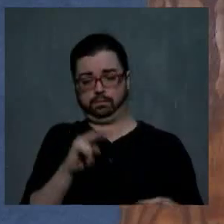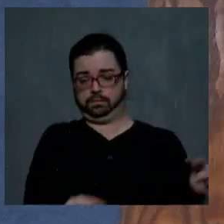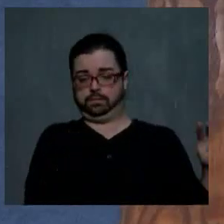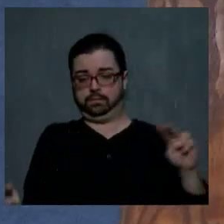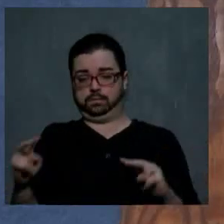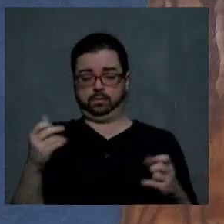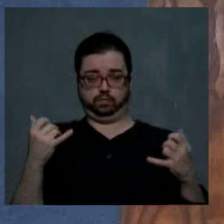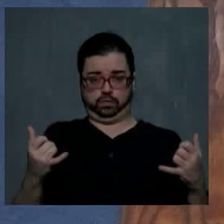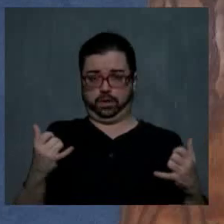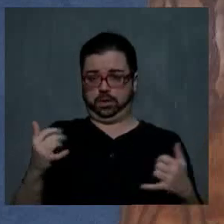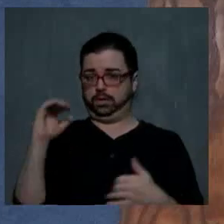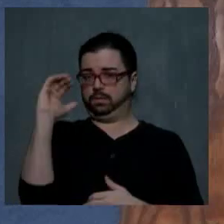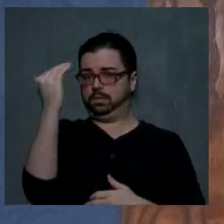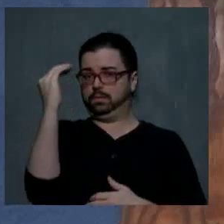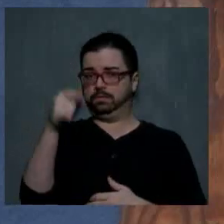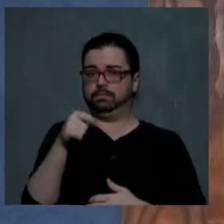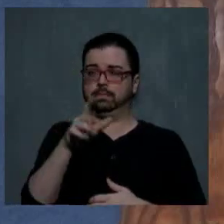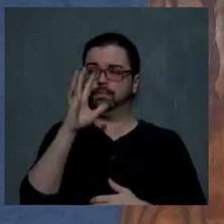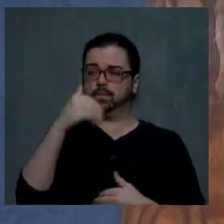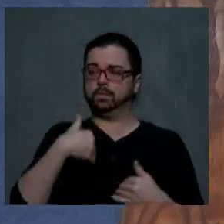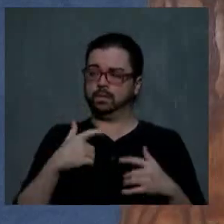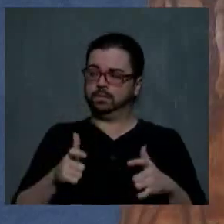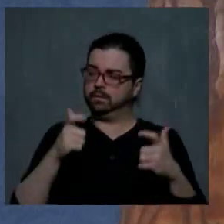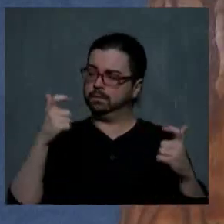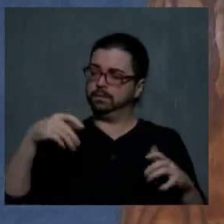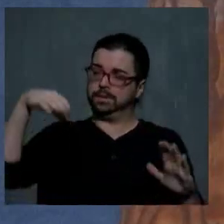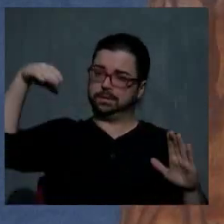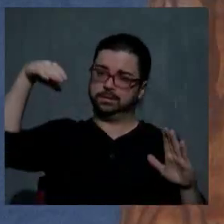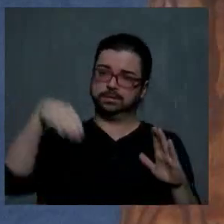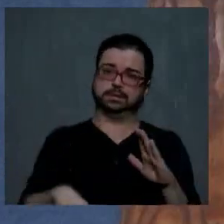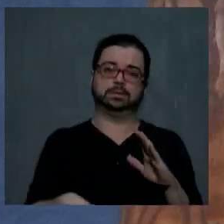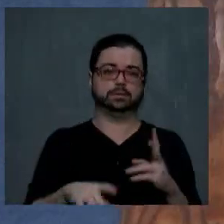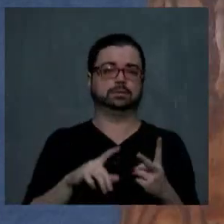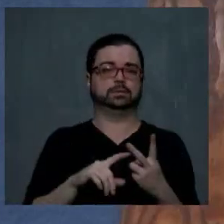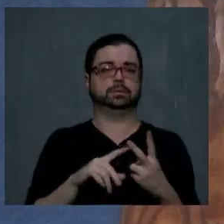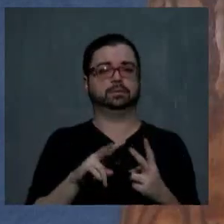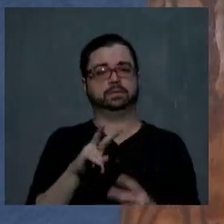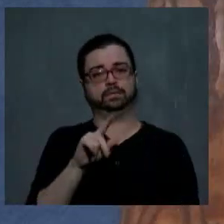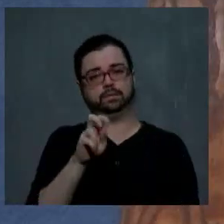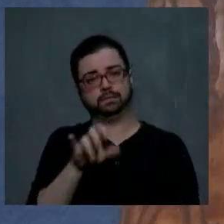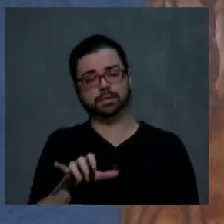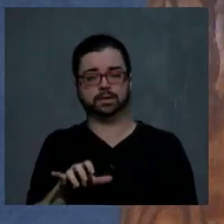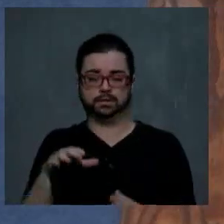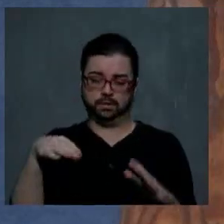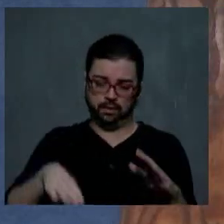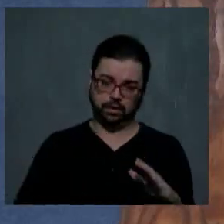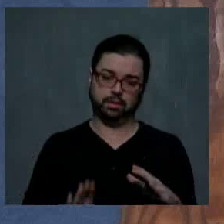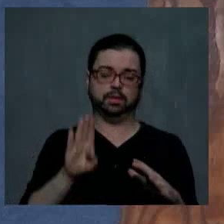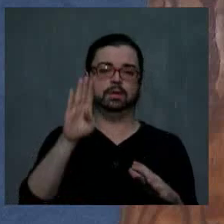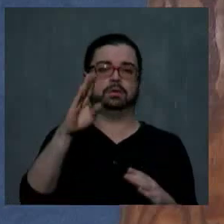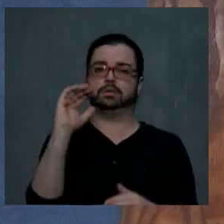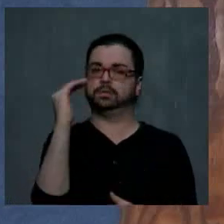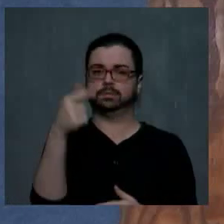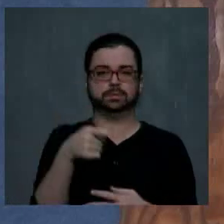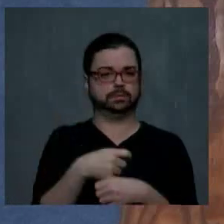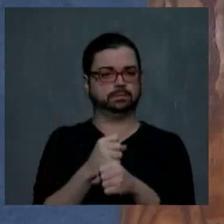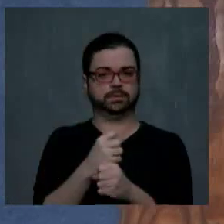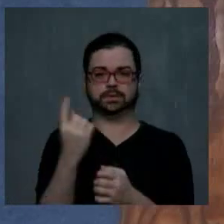now, there's going to be a big drop, a valley, and then back up again. They're just creating sort of a